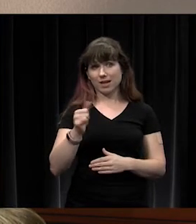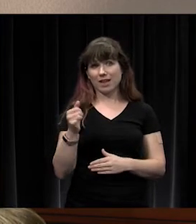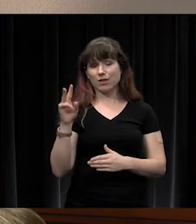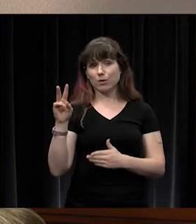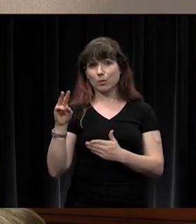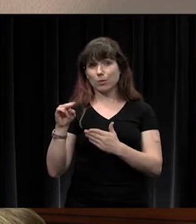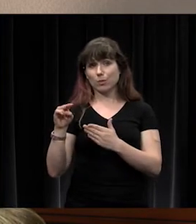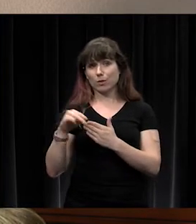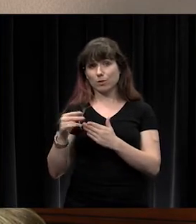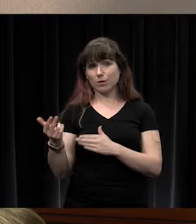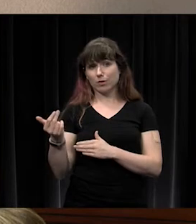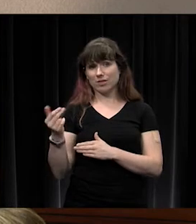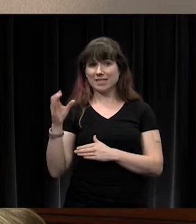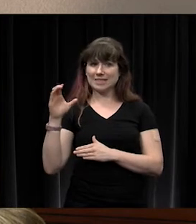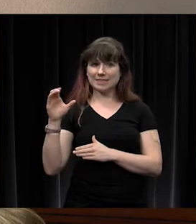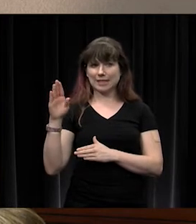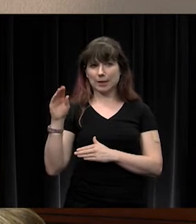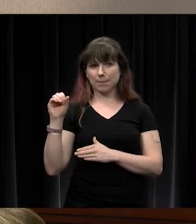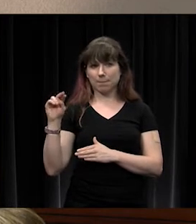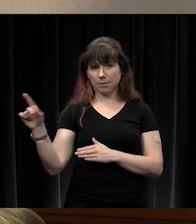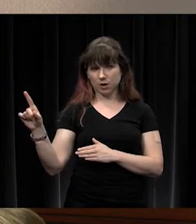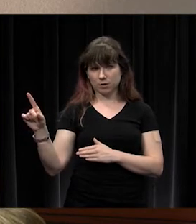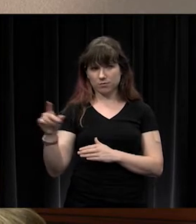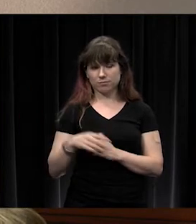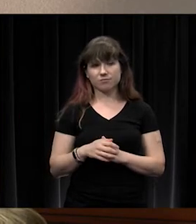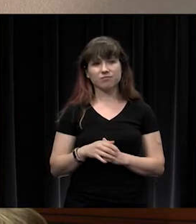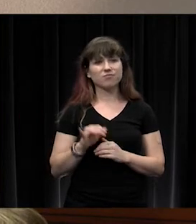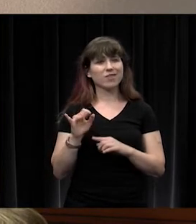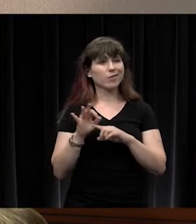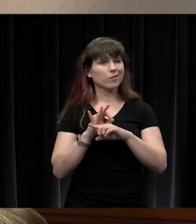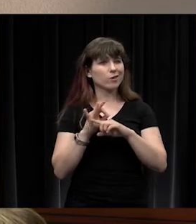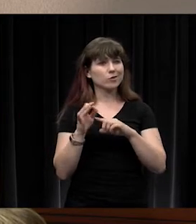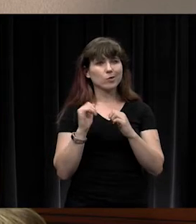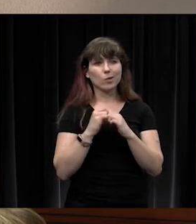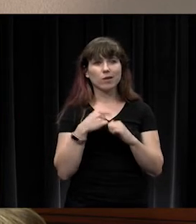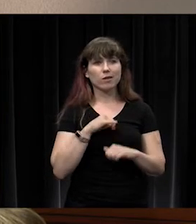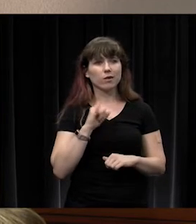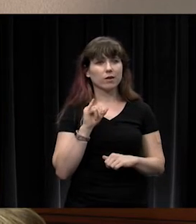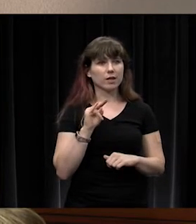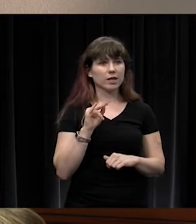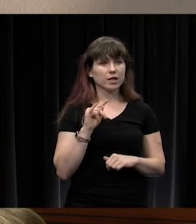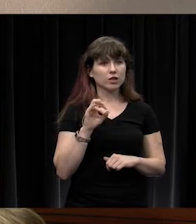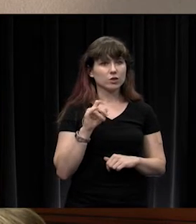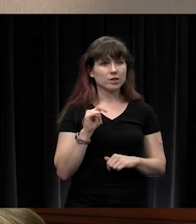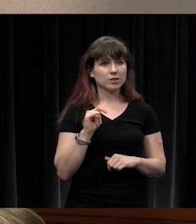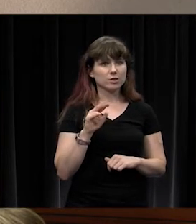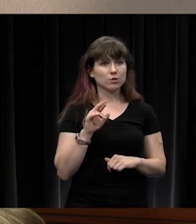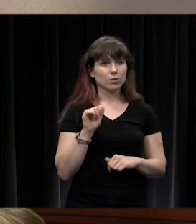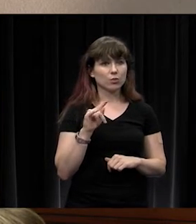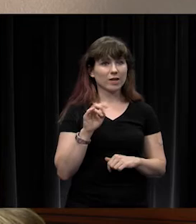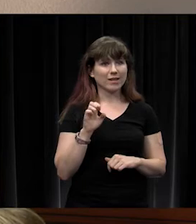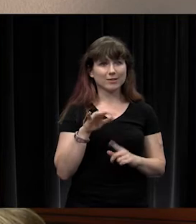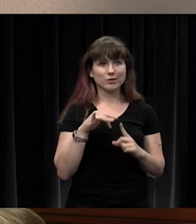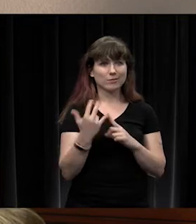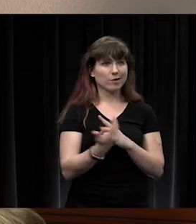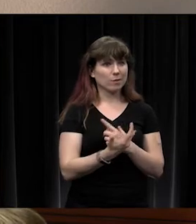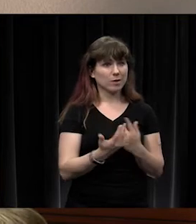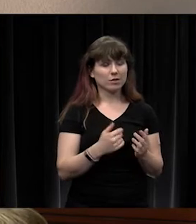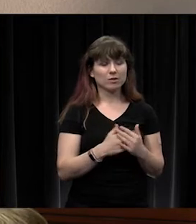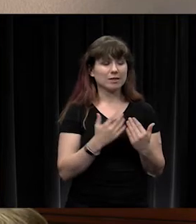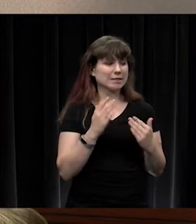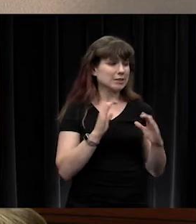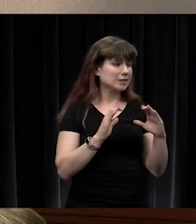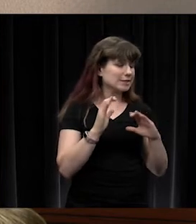bonds. And really, it's a function of the interest rate environment right now. We've looked at various levels of